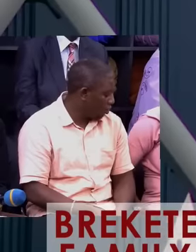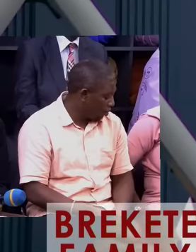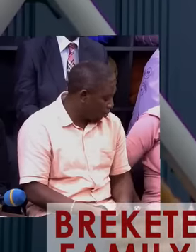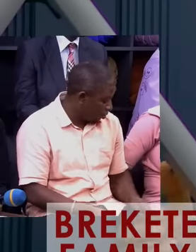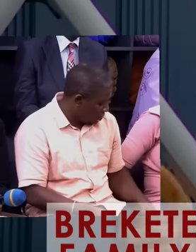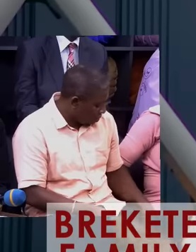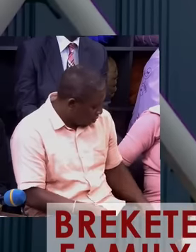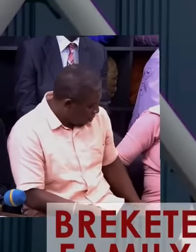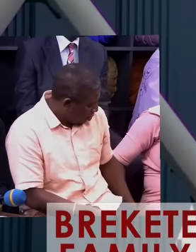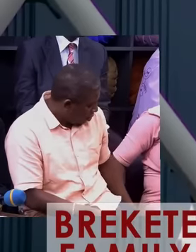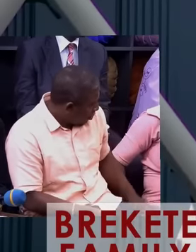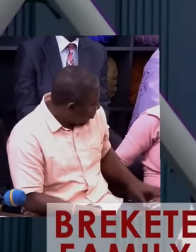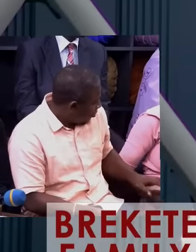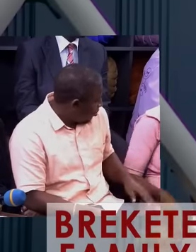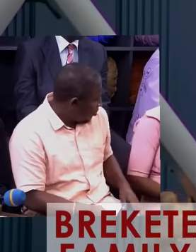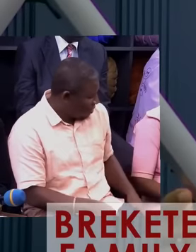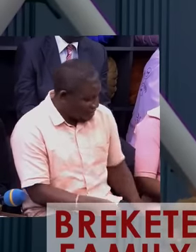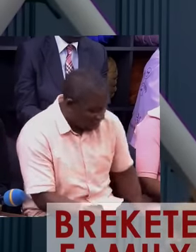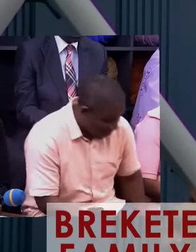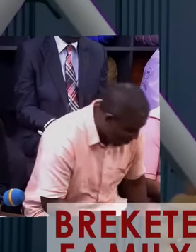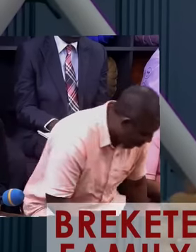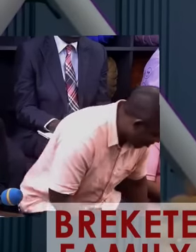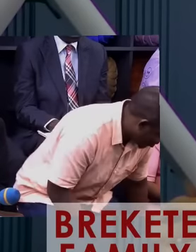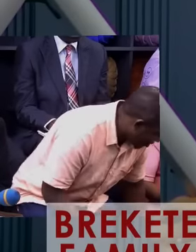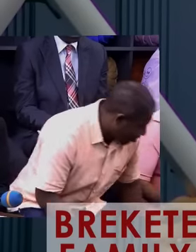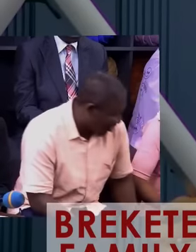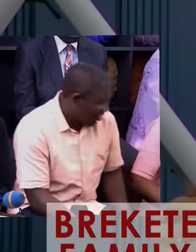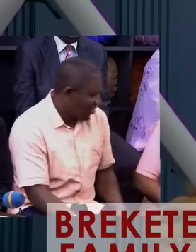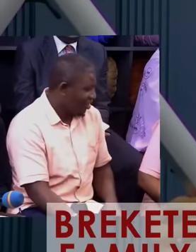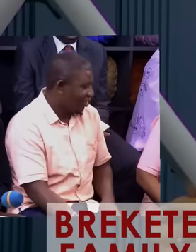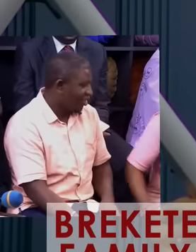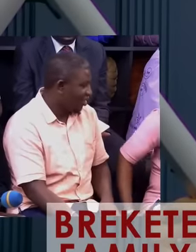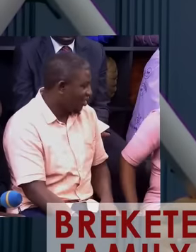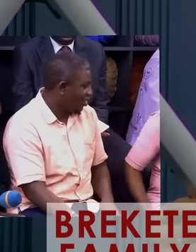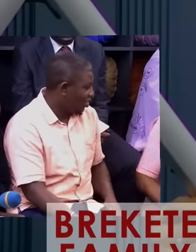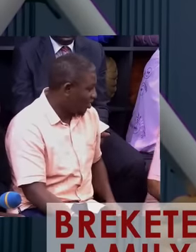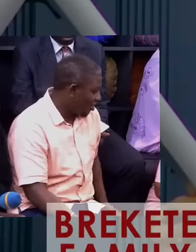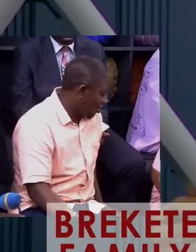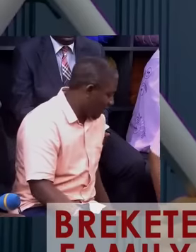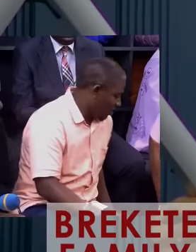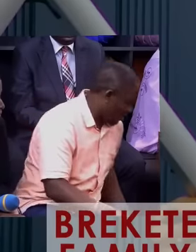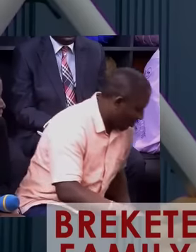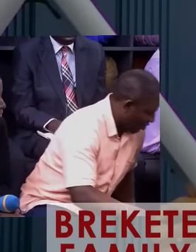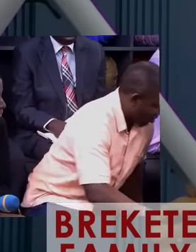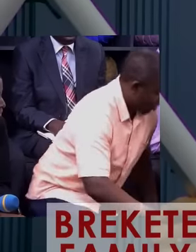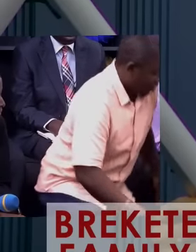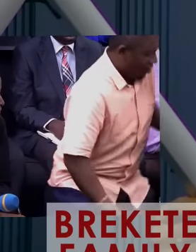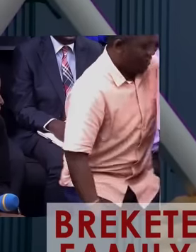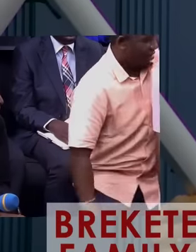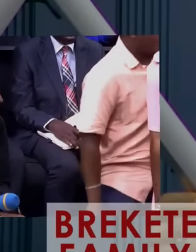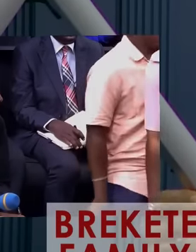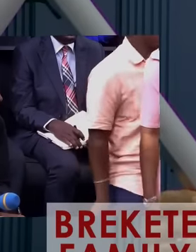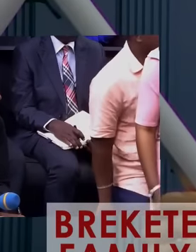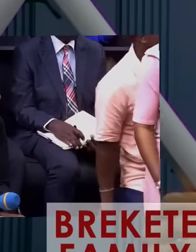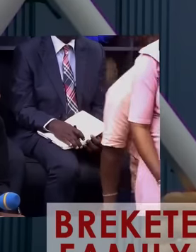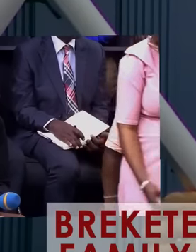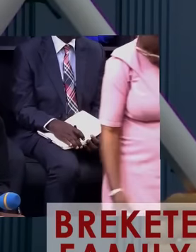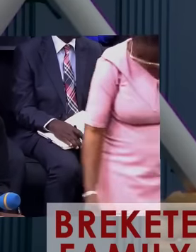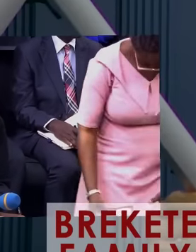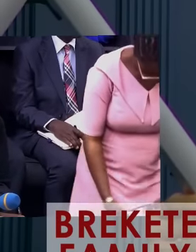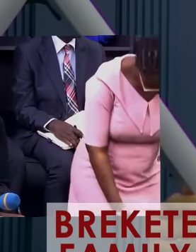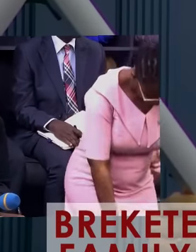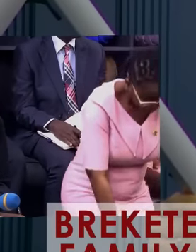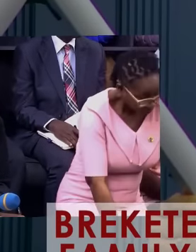morning hello hello where from Good Morning